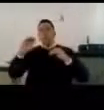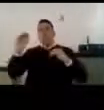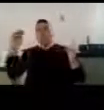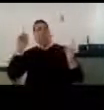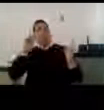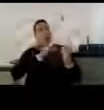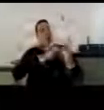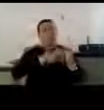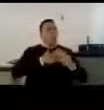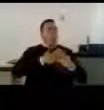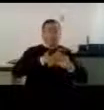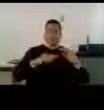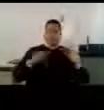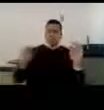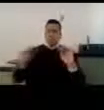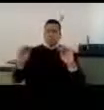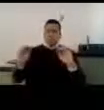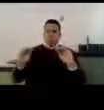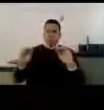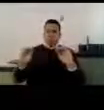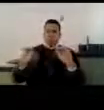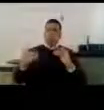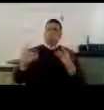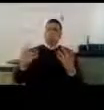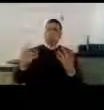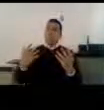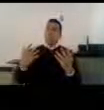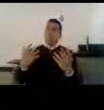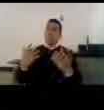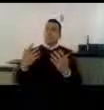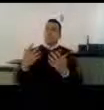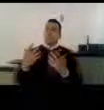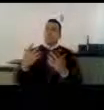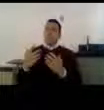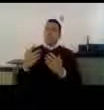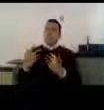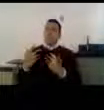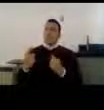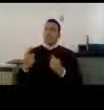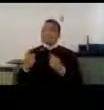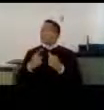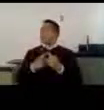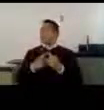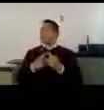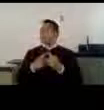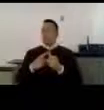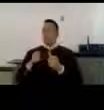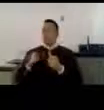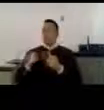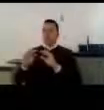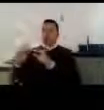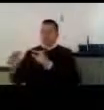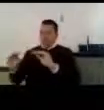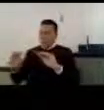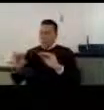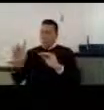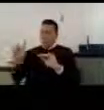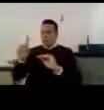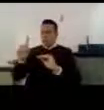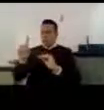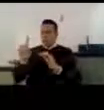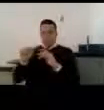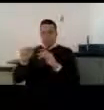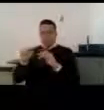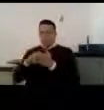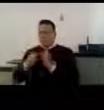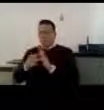and showing even empathy. So the children need, first of all, to be taught about disability. And I think